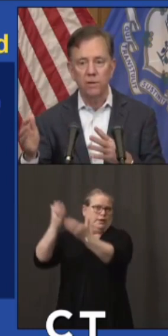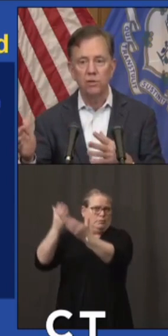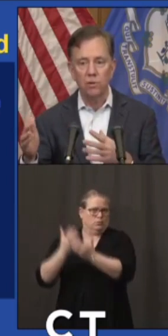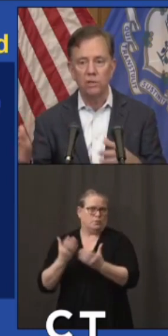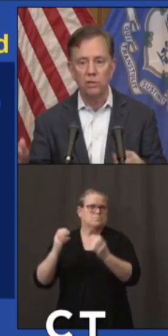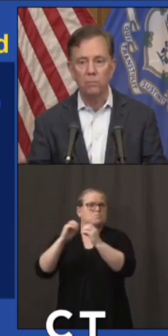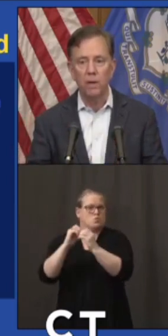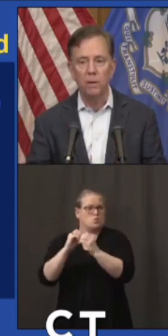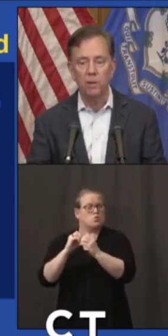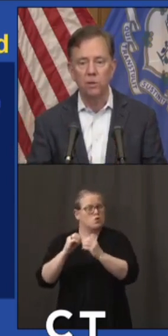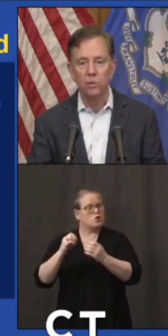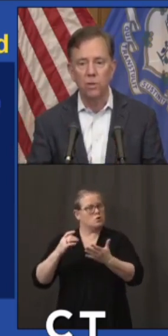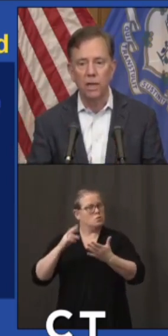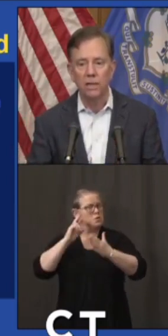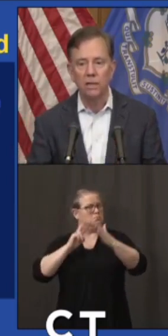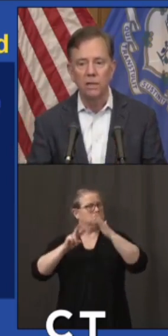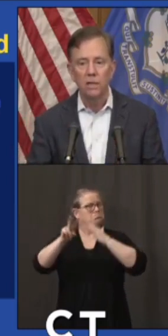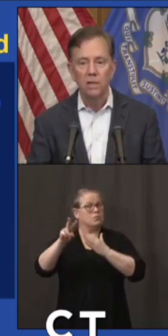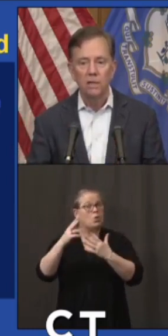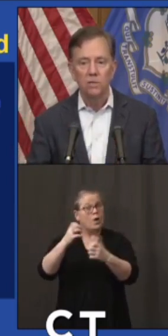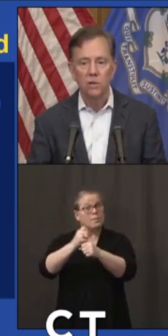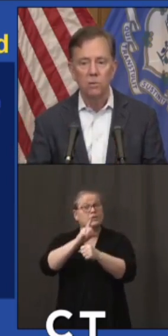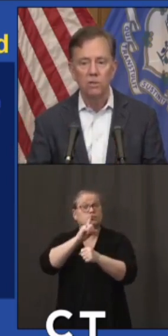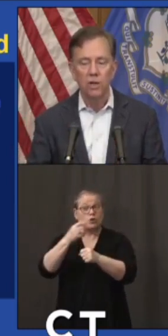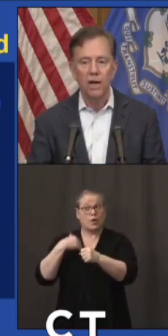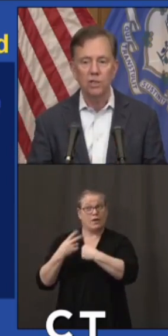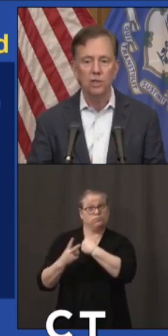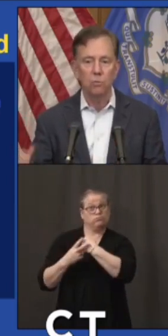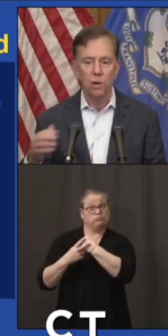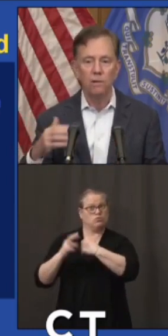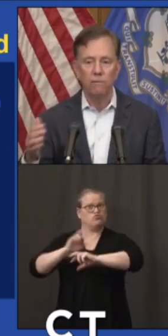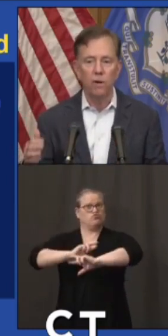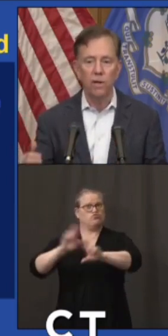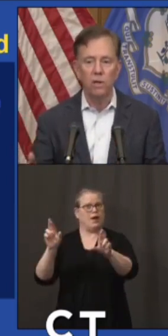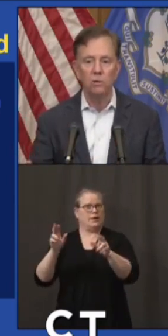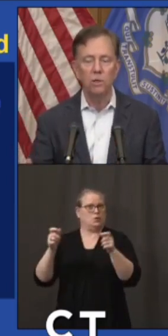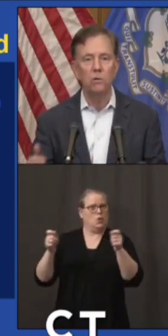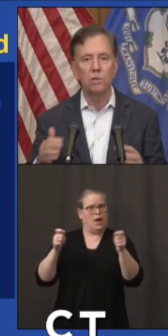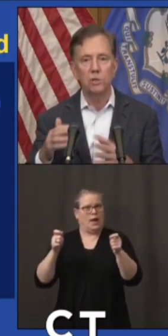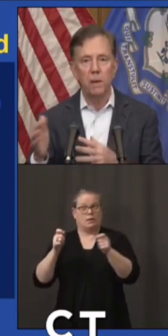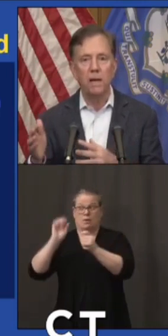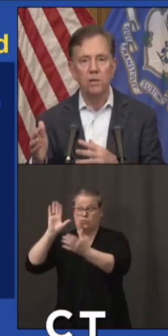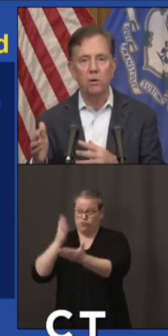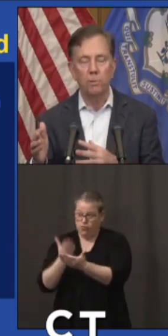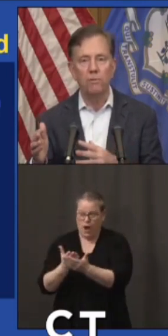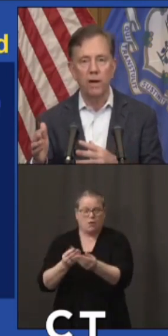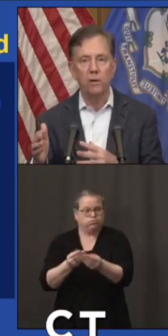the infrastructure to be able to do that. So Josh is working very closely to